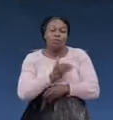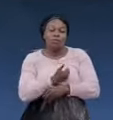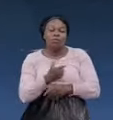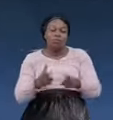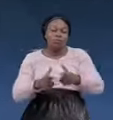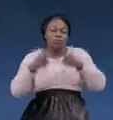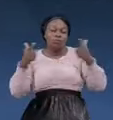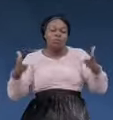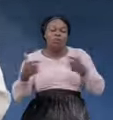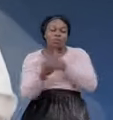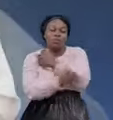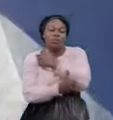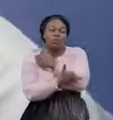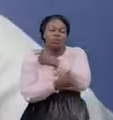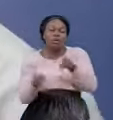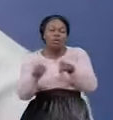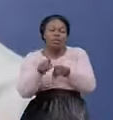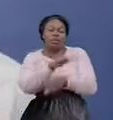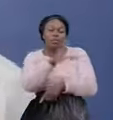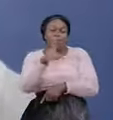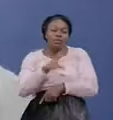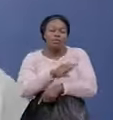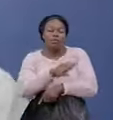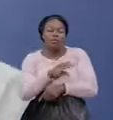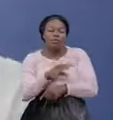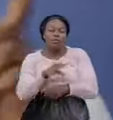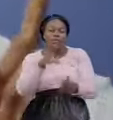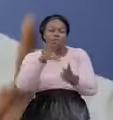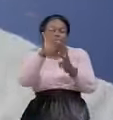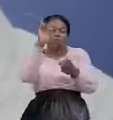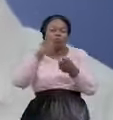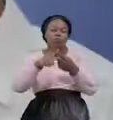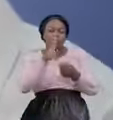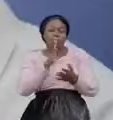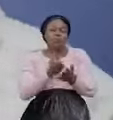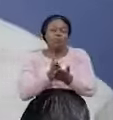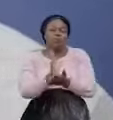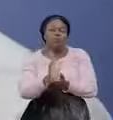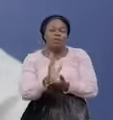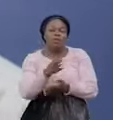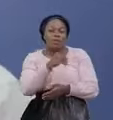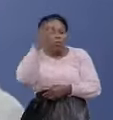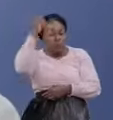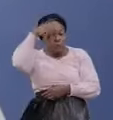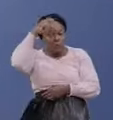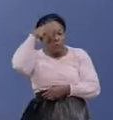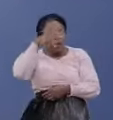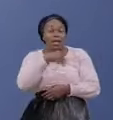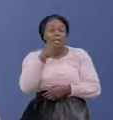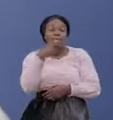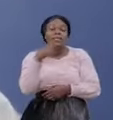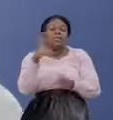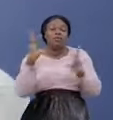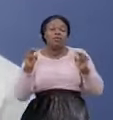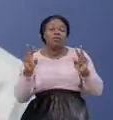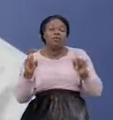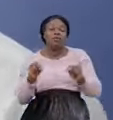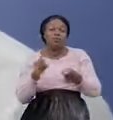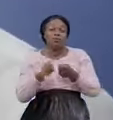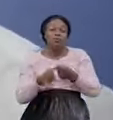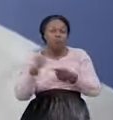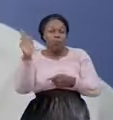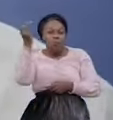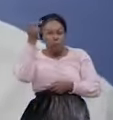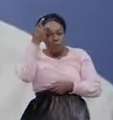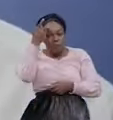I choose to be right and to be wise. I say no to political apathy and alienation. I am